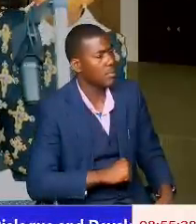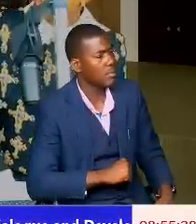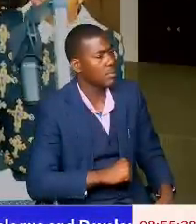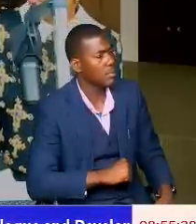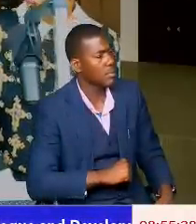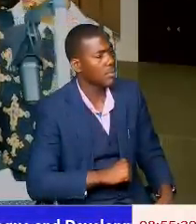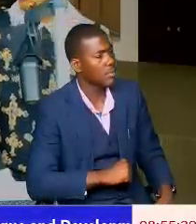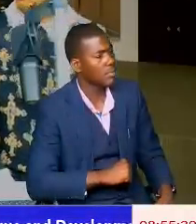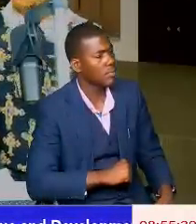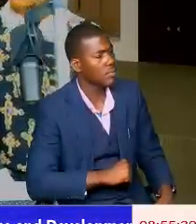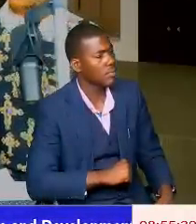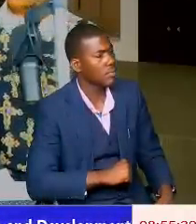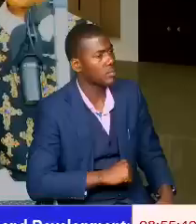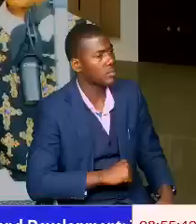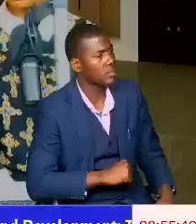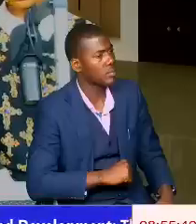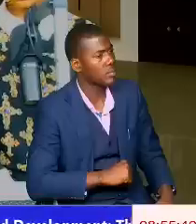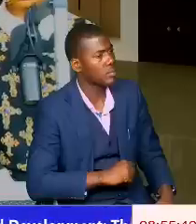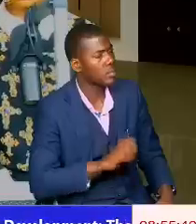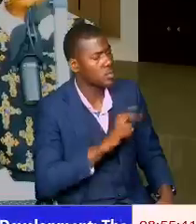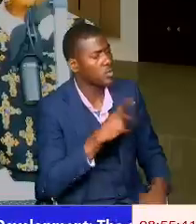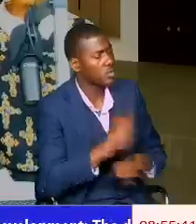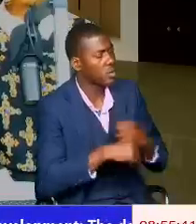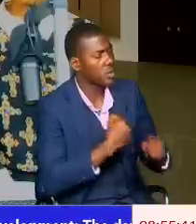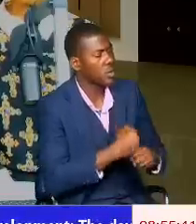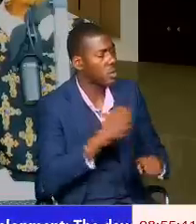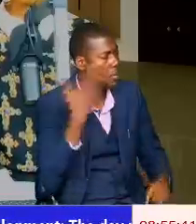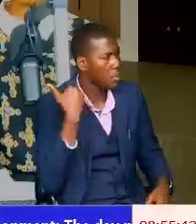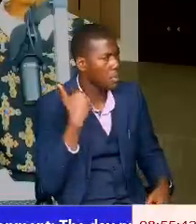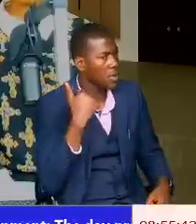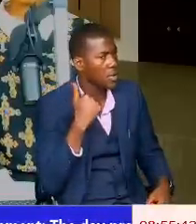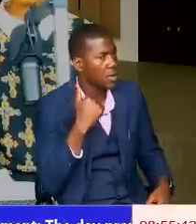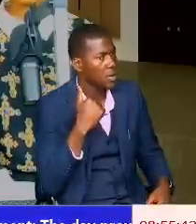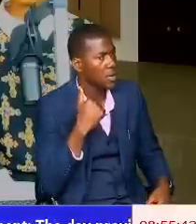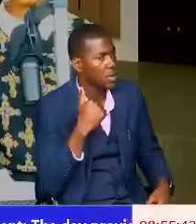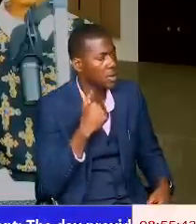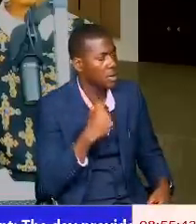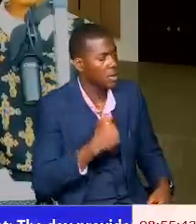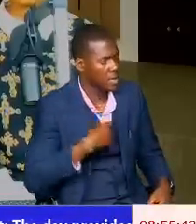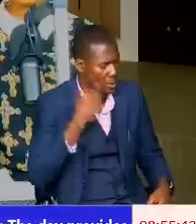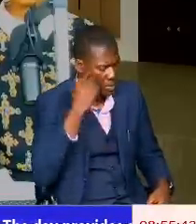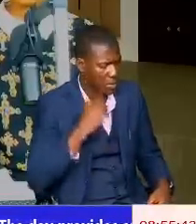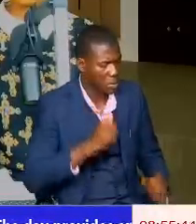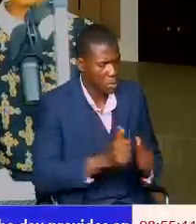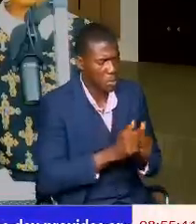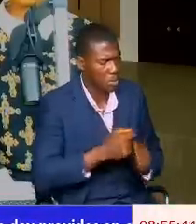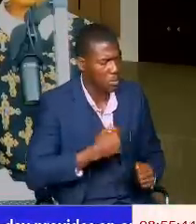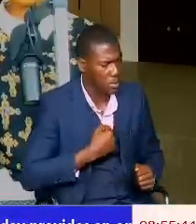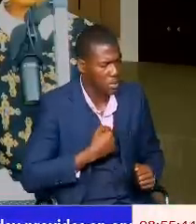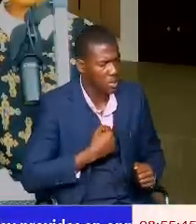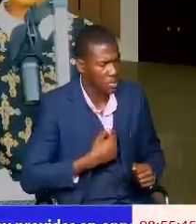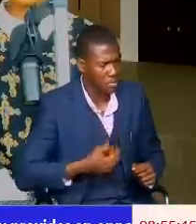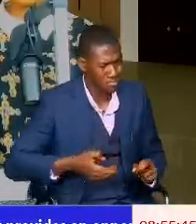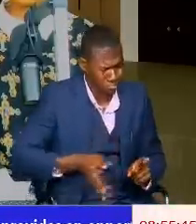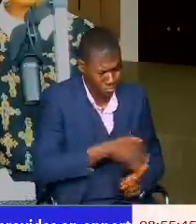Go ahead. It started 12 years ago. He was sleeping with me, beating me,